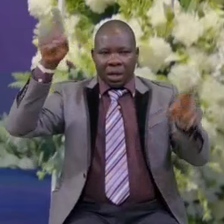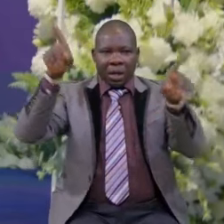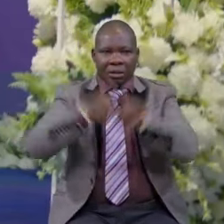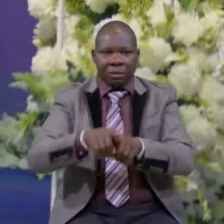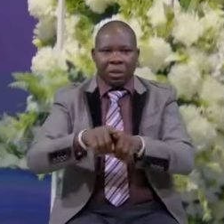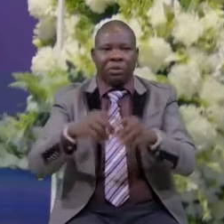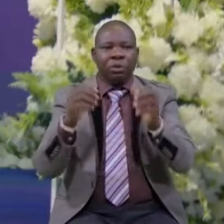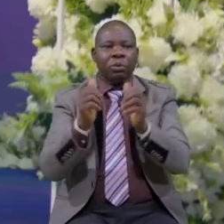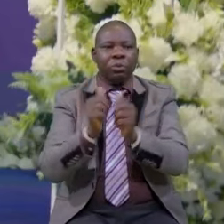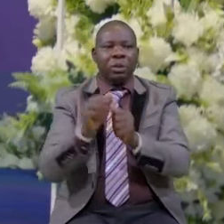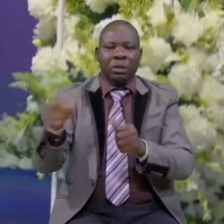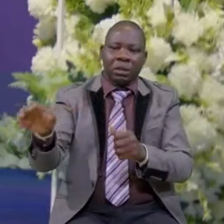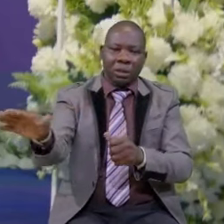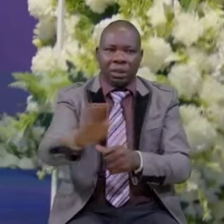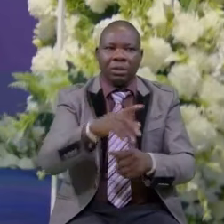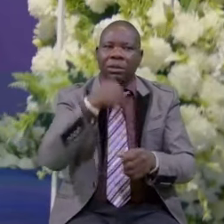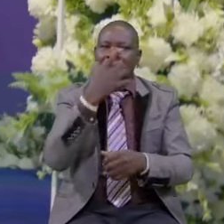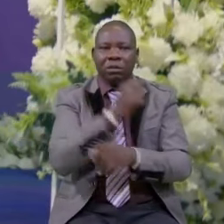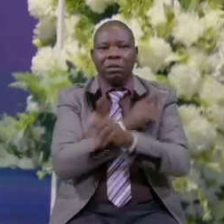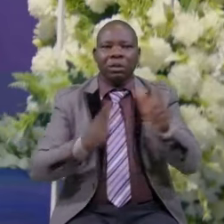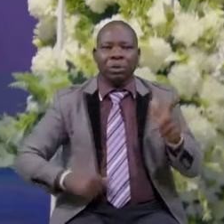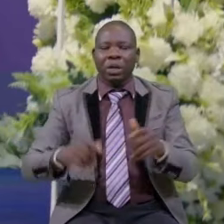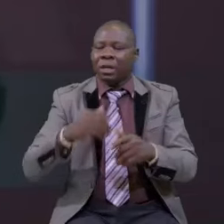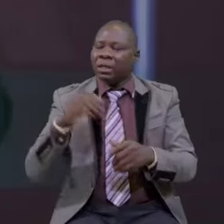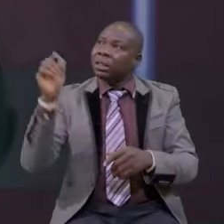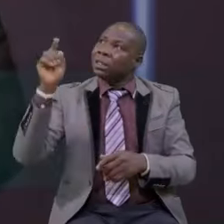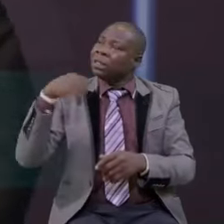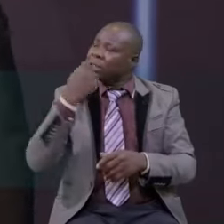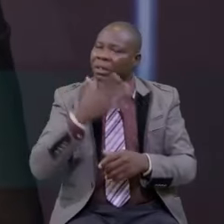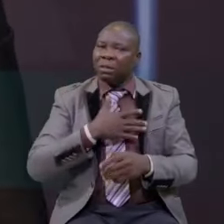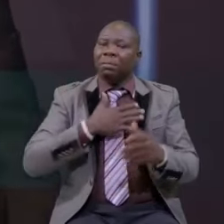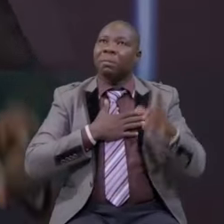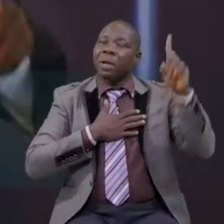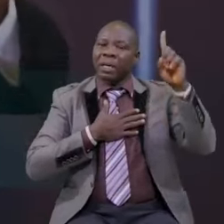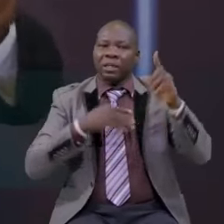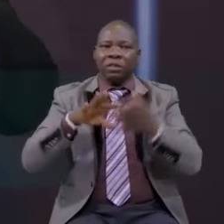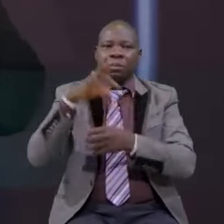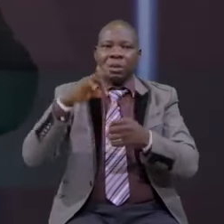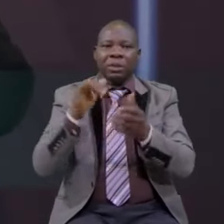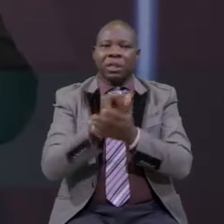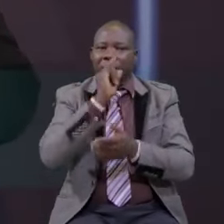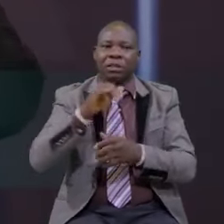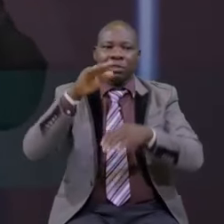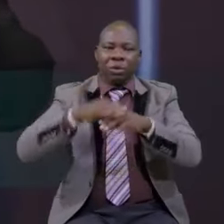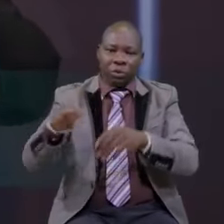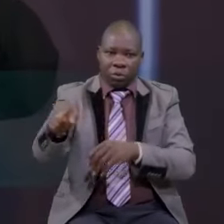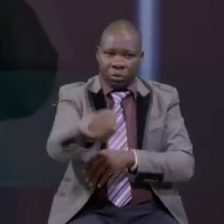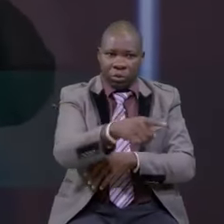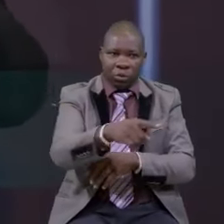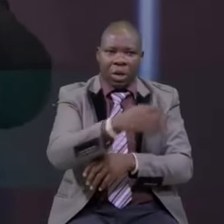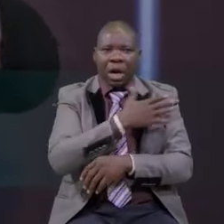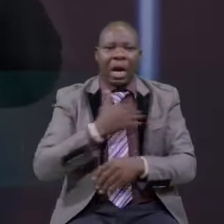the Lord." It says, "My Spirit," look at that, that's the Holy Ghost, "my Spirit that is upon thee,